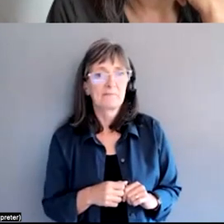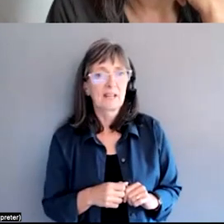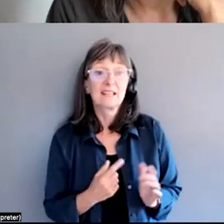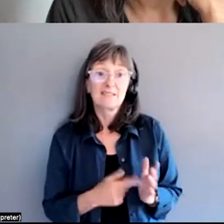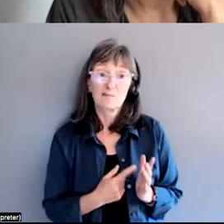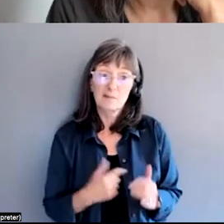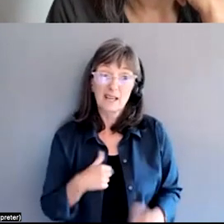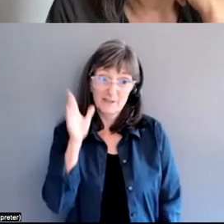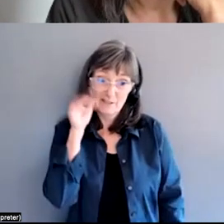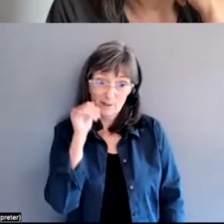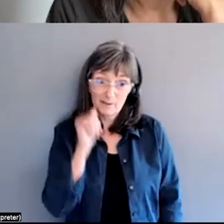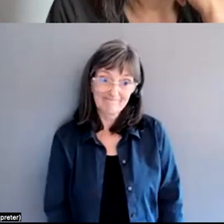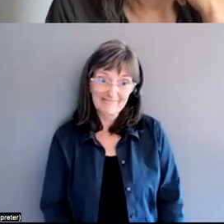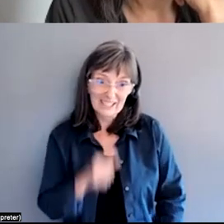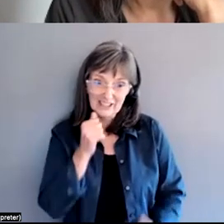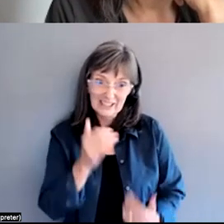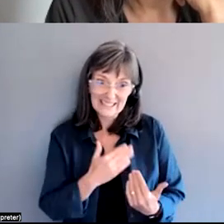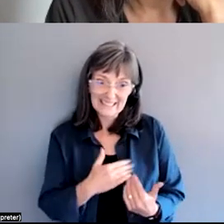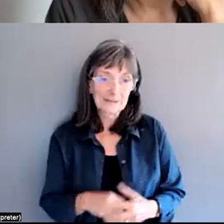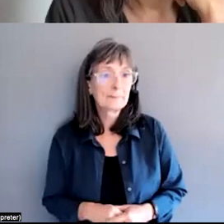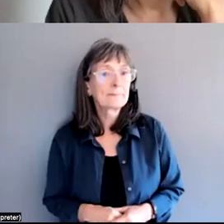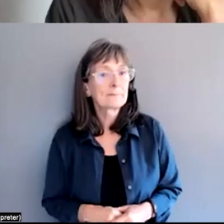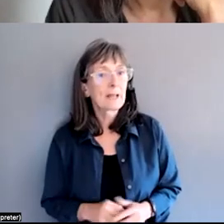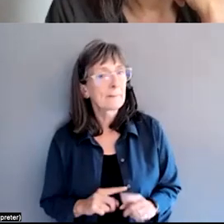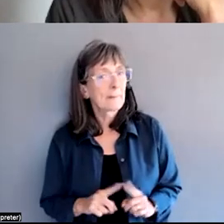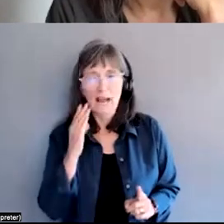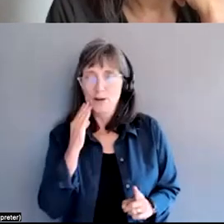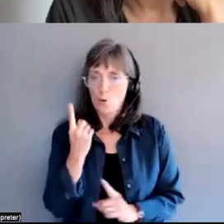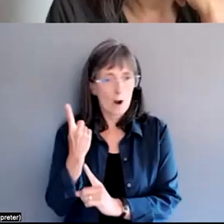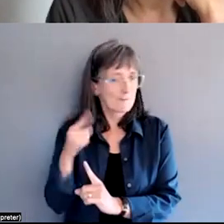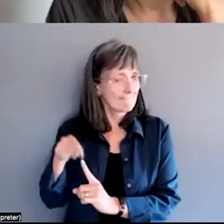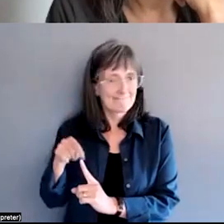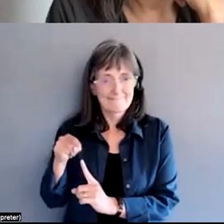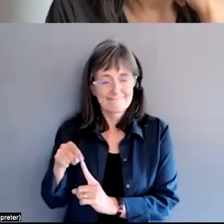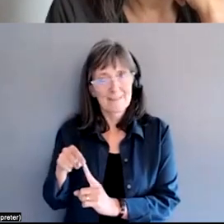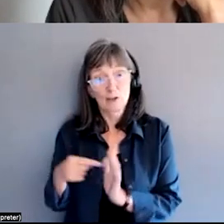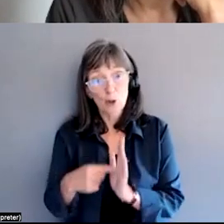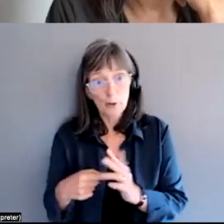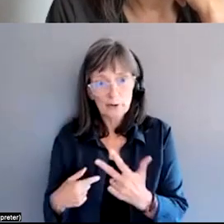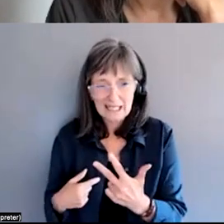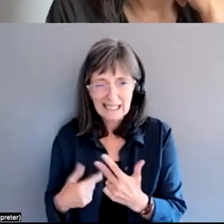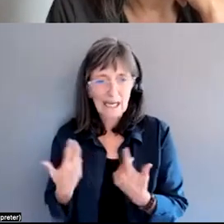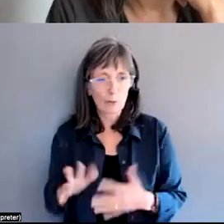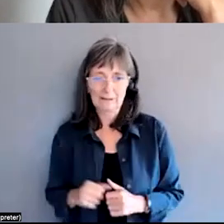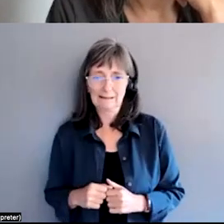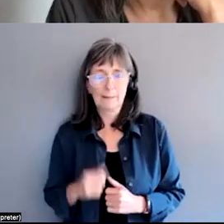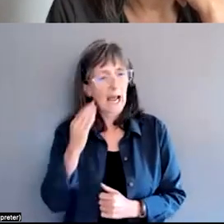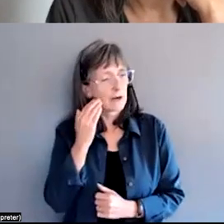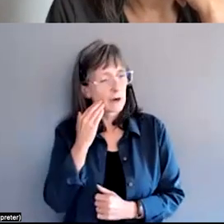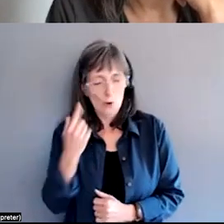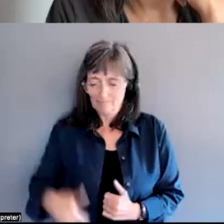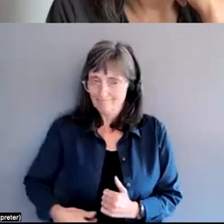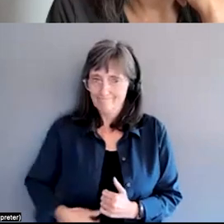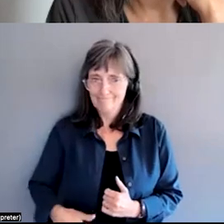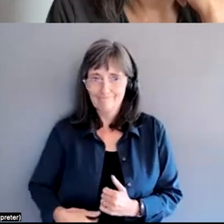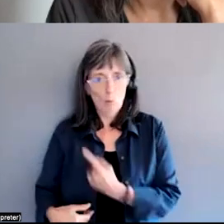And if I know that it's just the one, and if I know it's just the one and I trust, I have a good rapport with